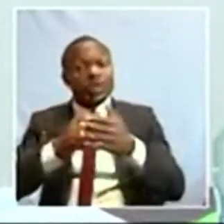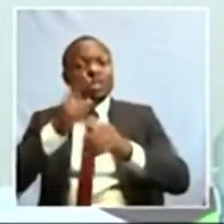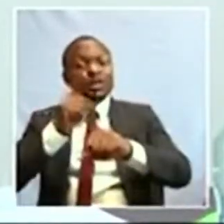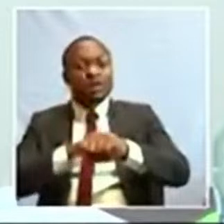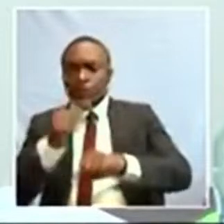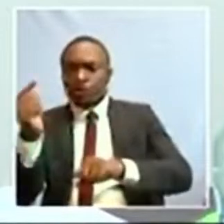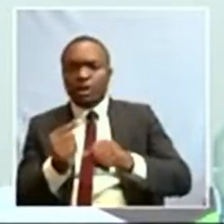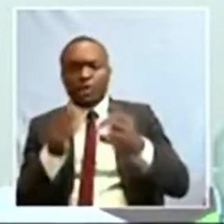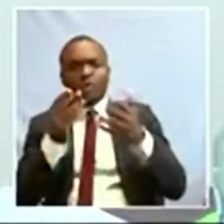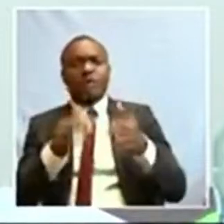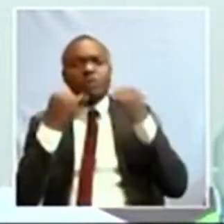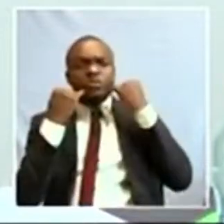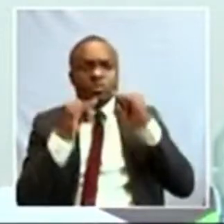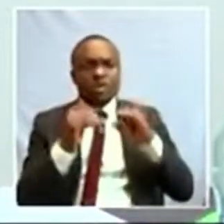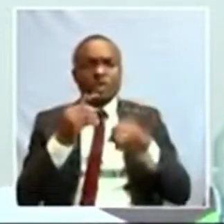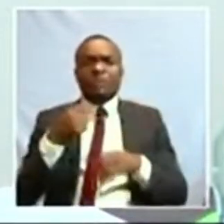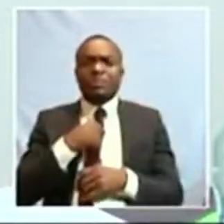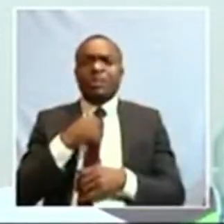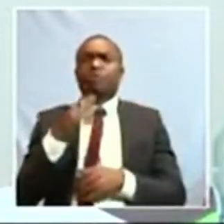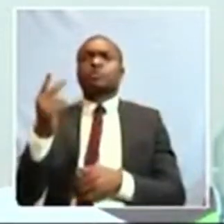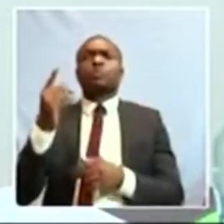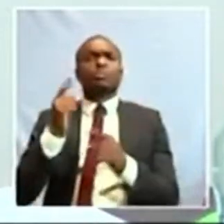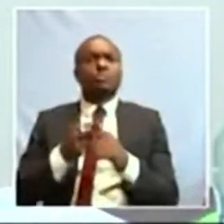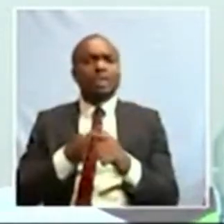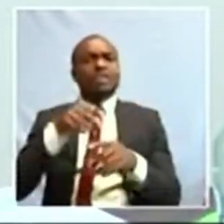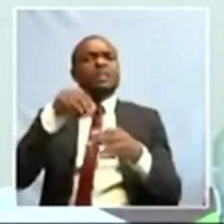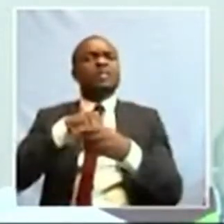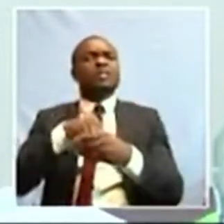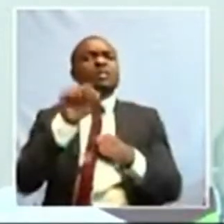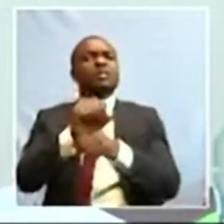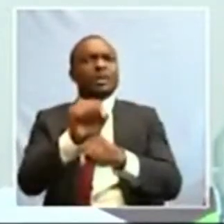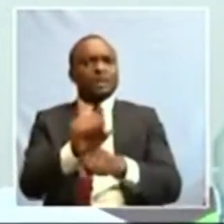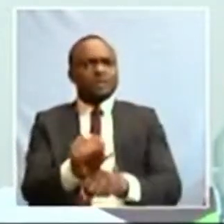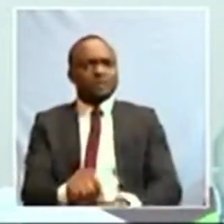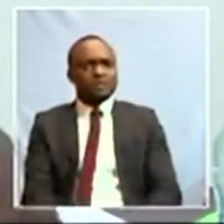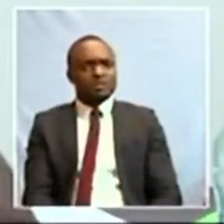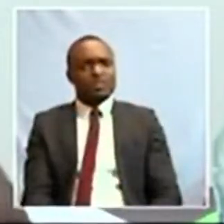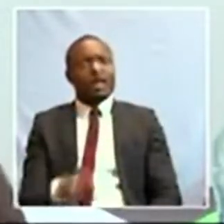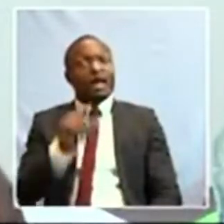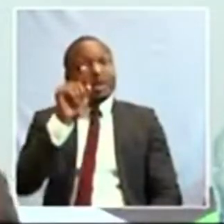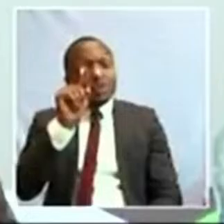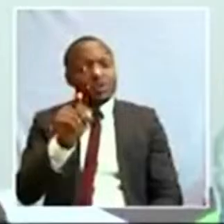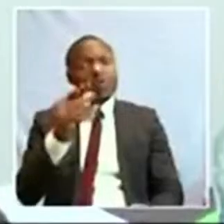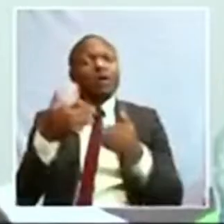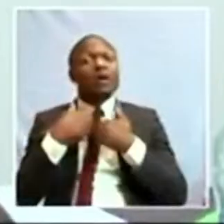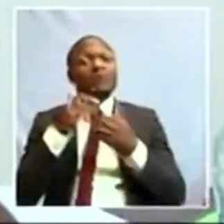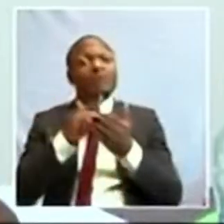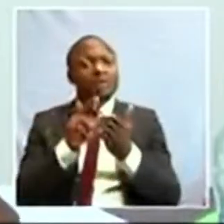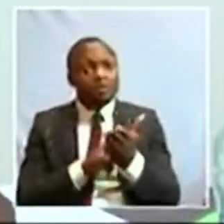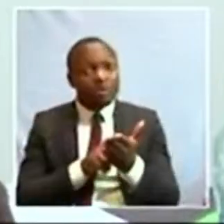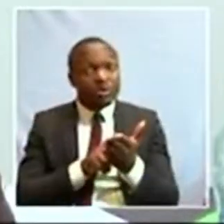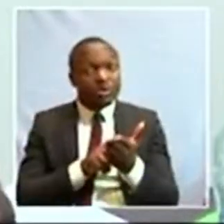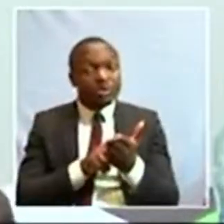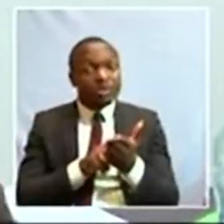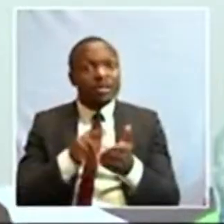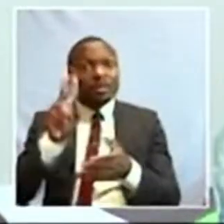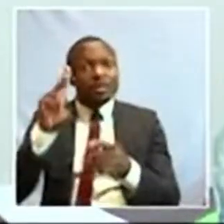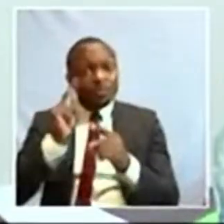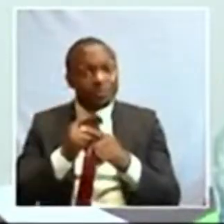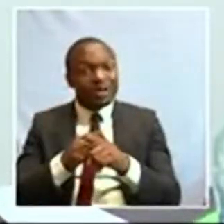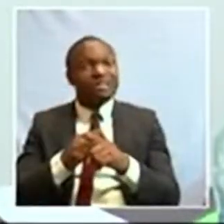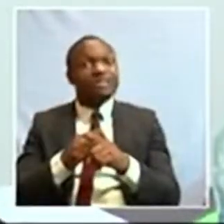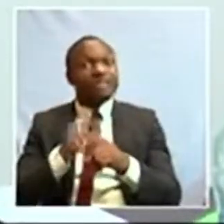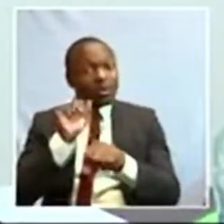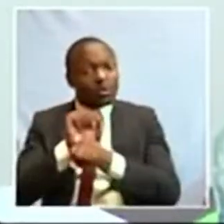time to come here and tell us I'm just 2 months in the job. You had the report 2 months in the job. It's a long